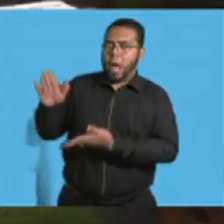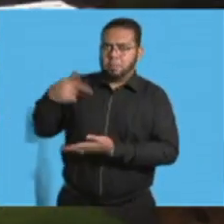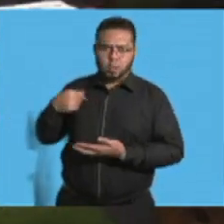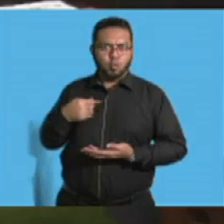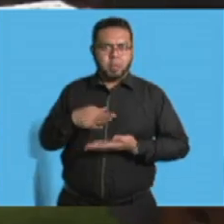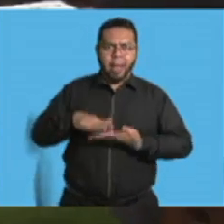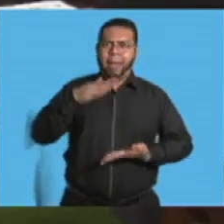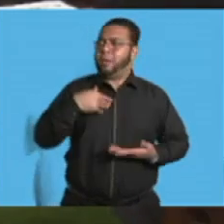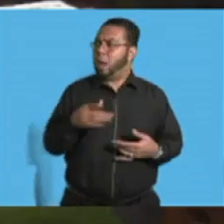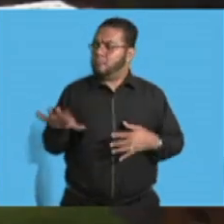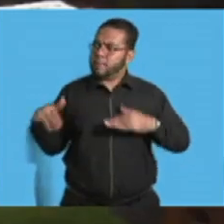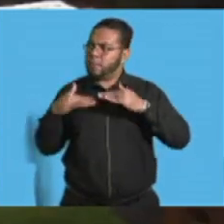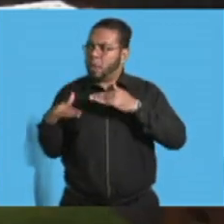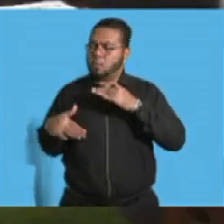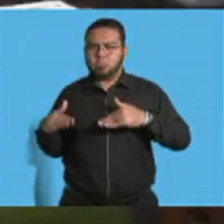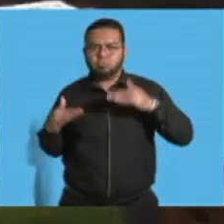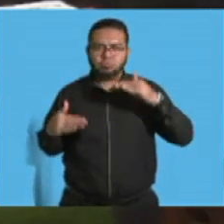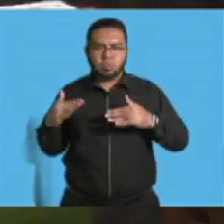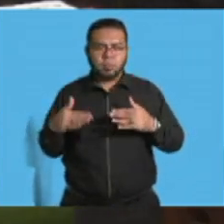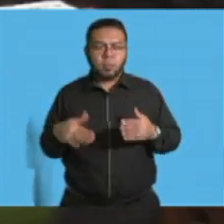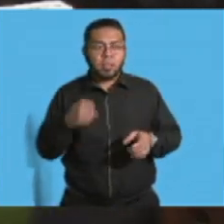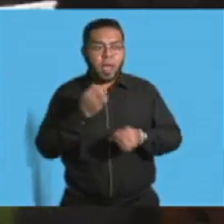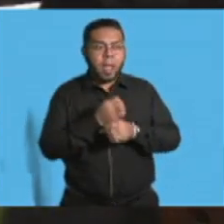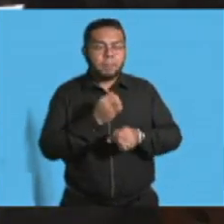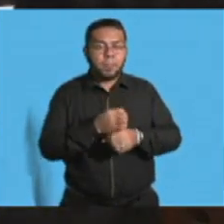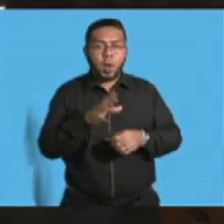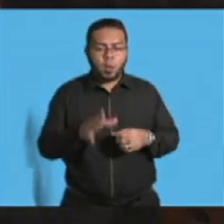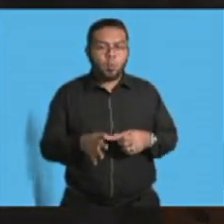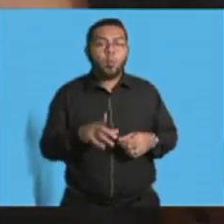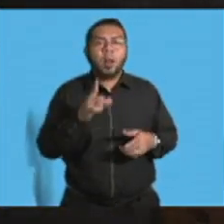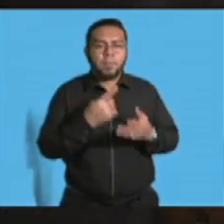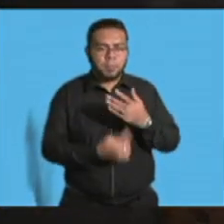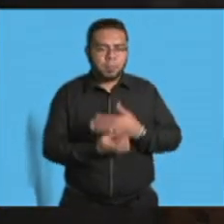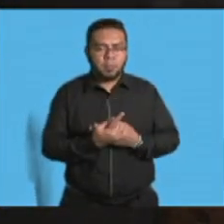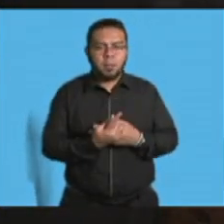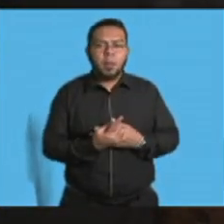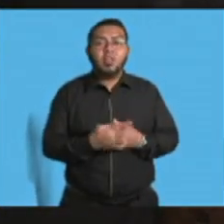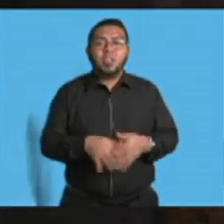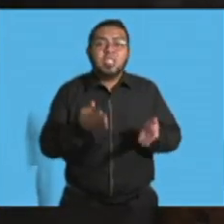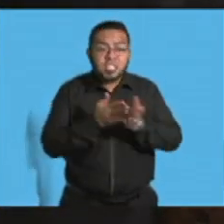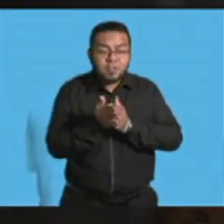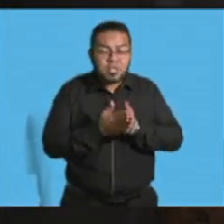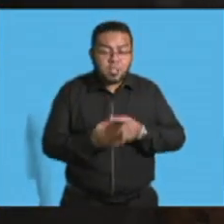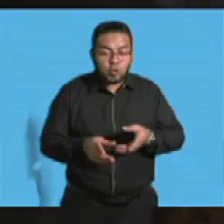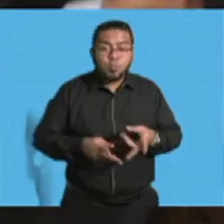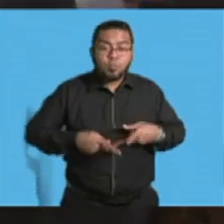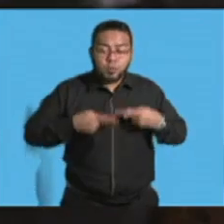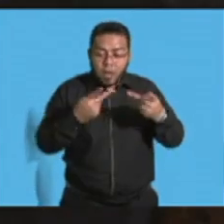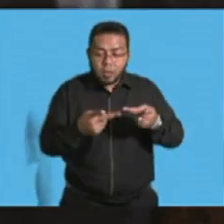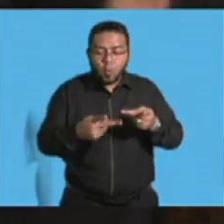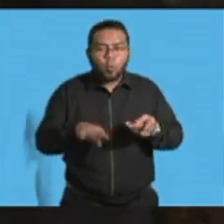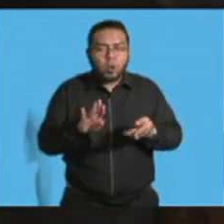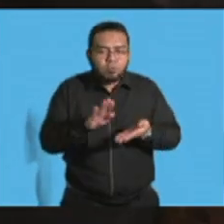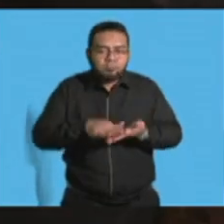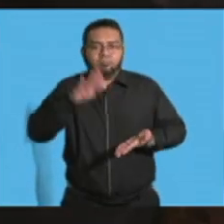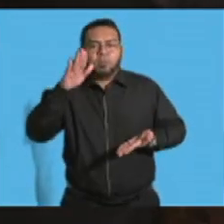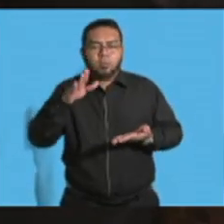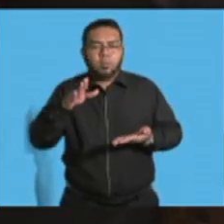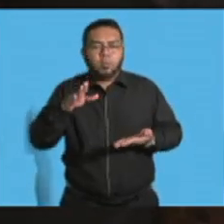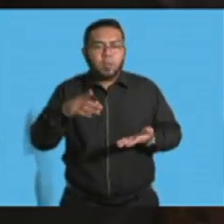Their employer will then put up the price of whatever service they are delivering. That's what will happen. Hotel rates will go